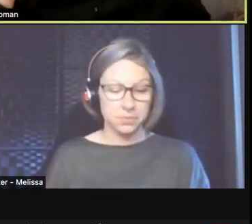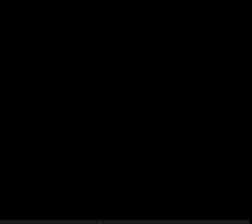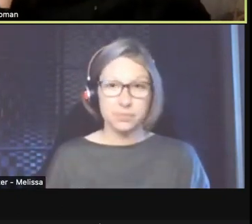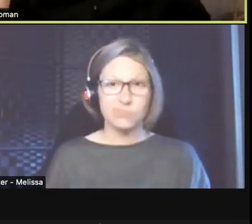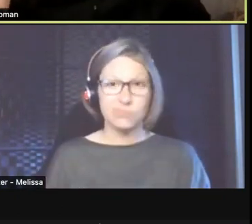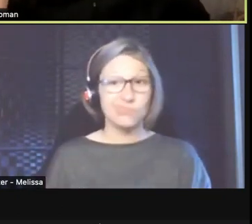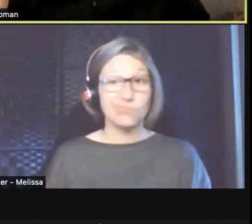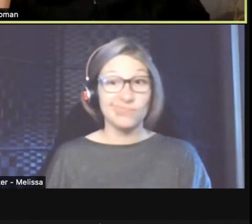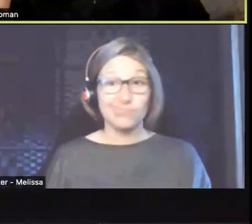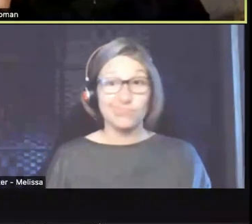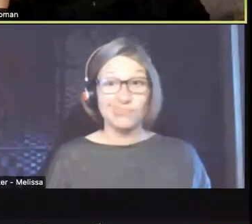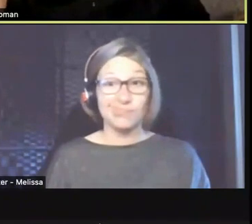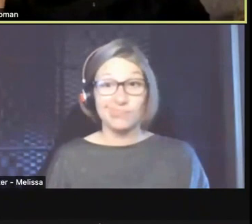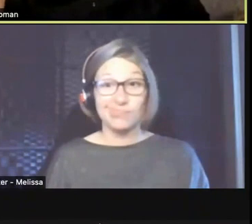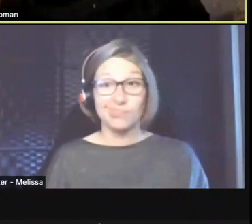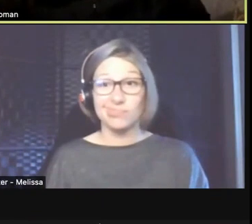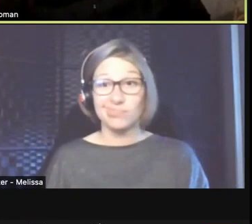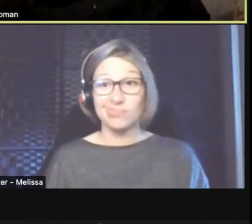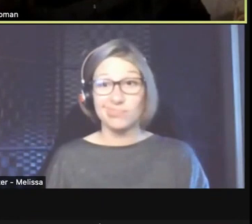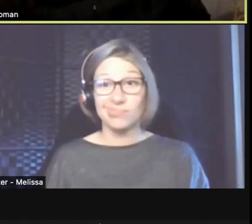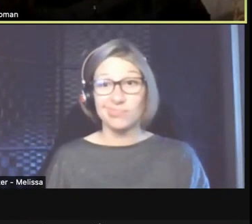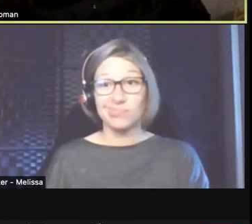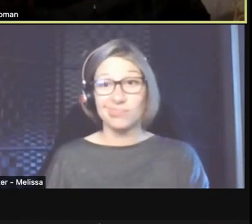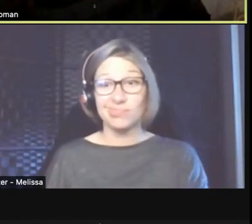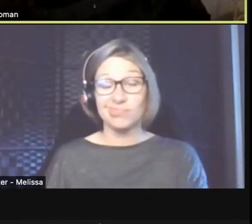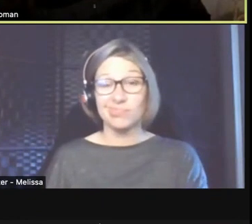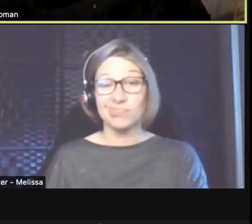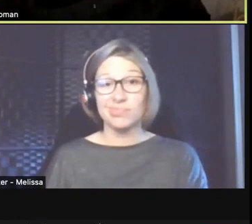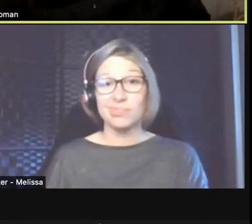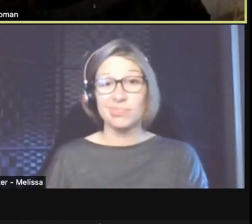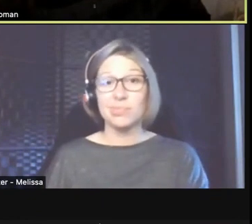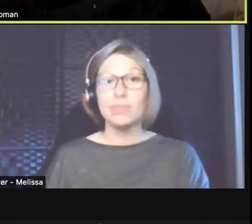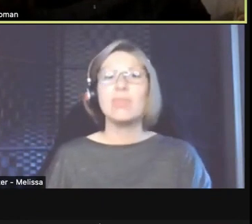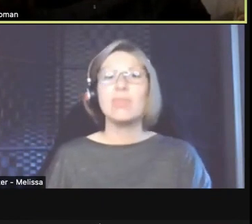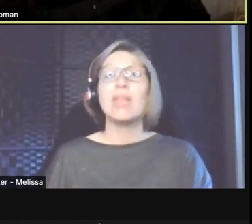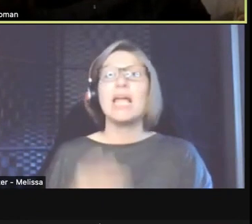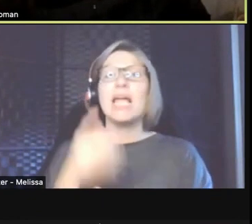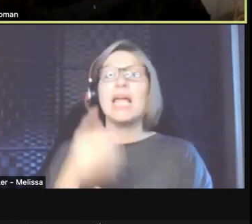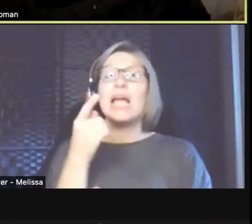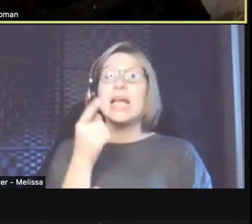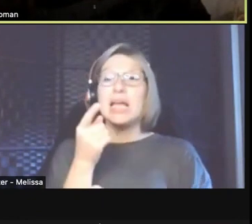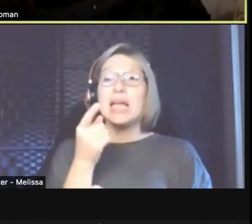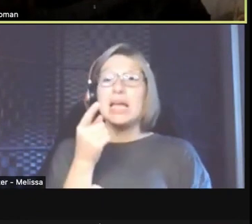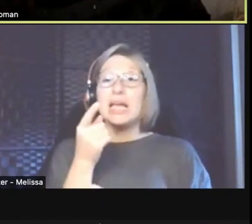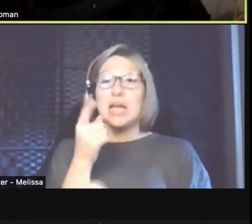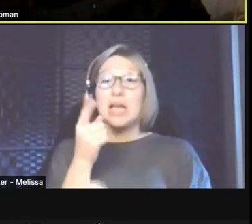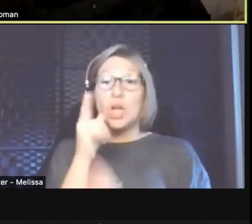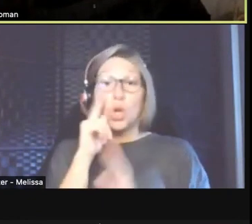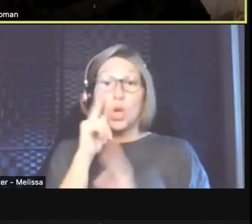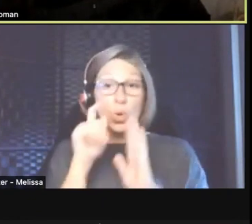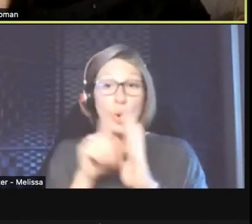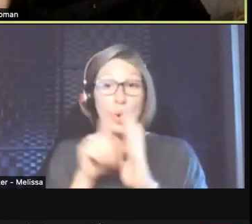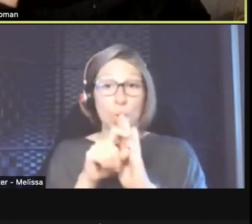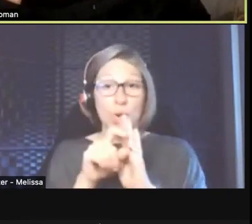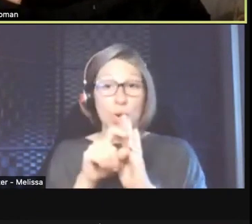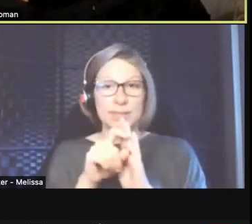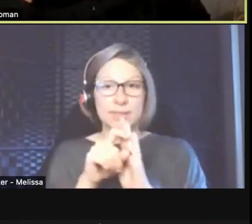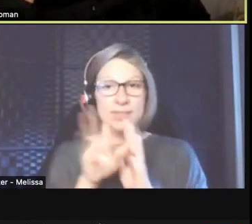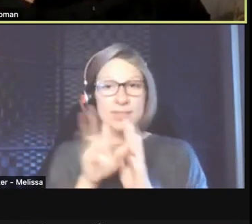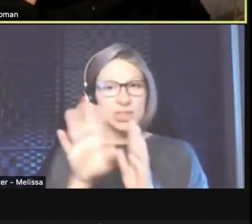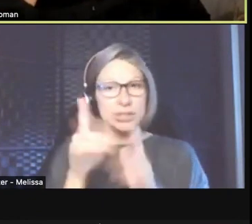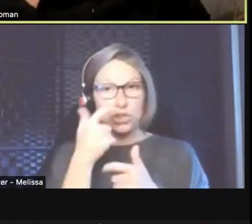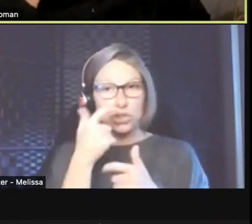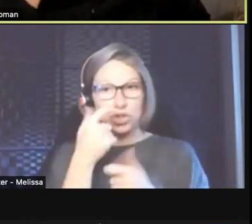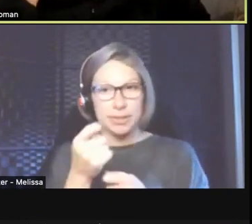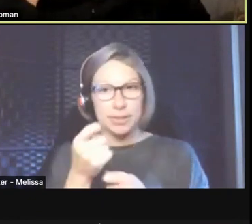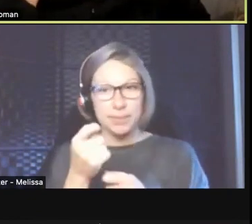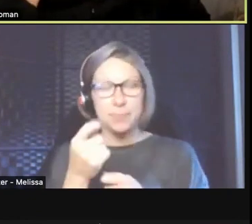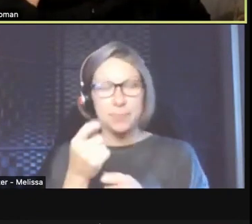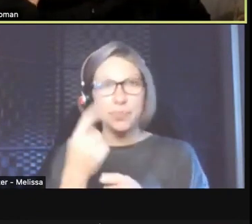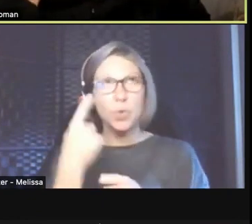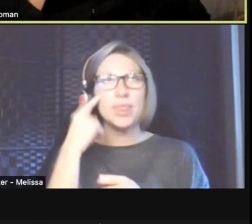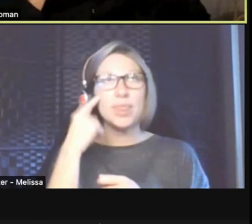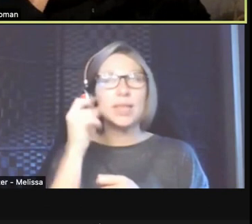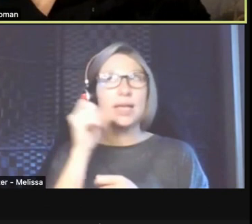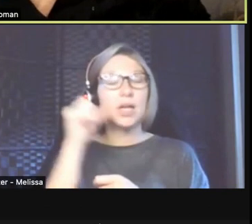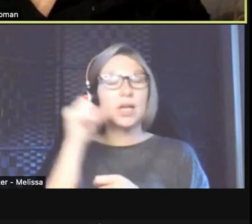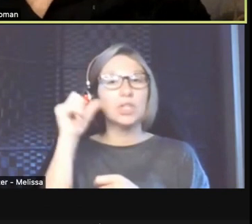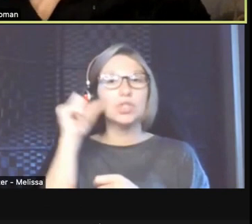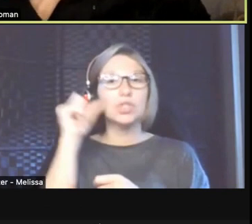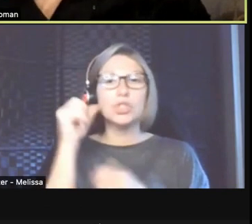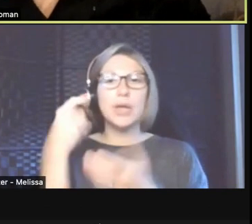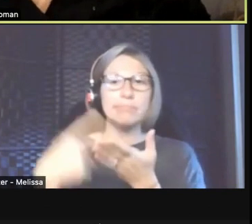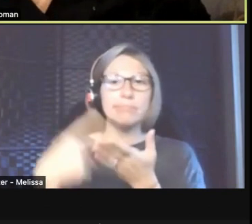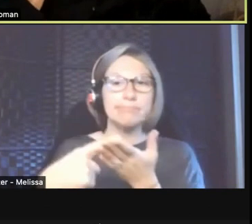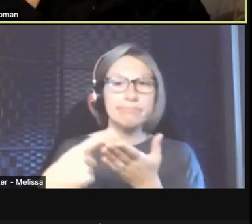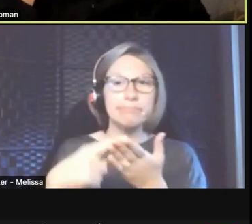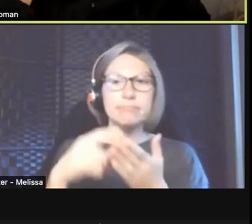Probably not. He is actually, notice how it's interesting when we think about yesterday when we talked about